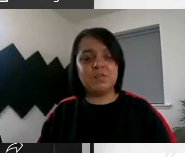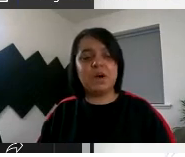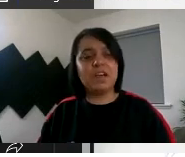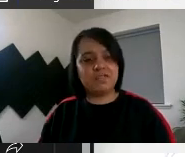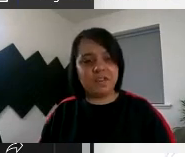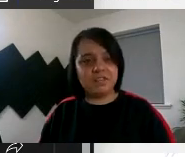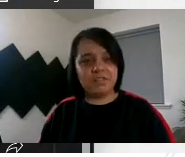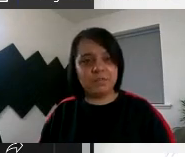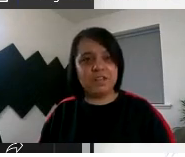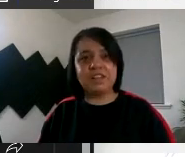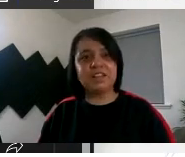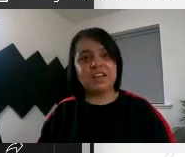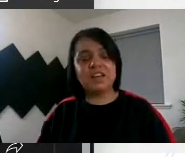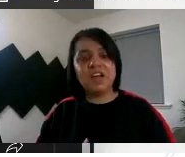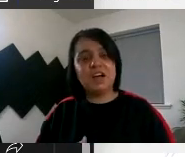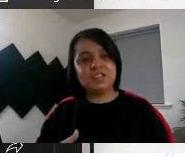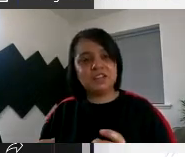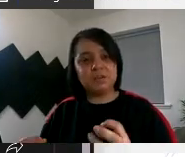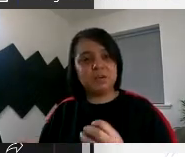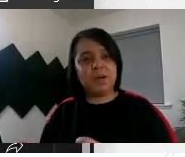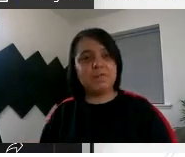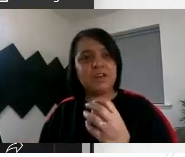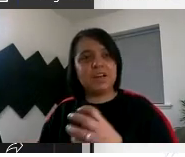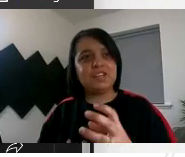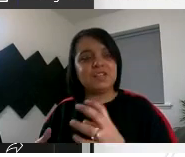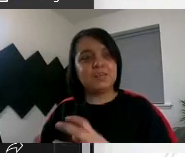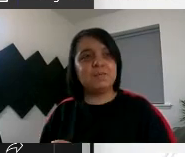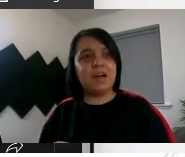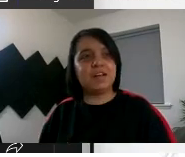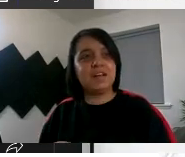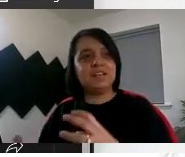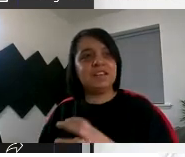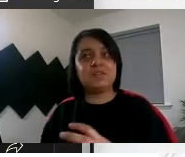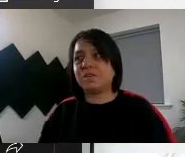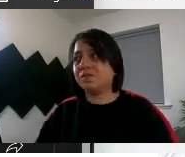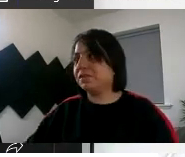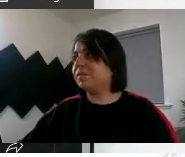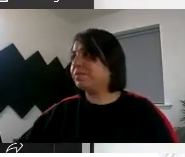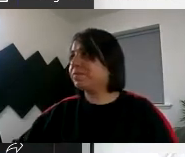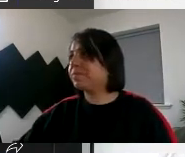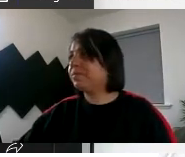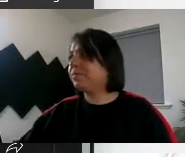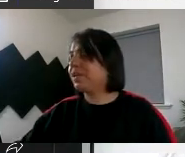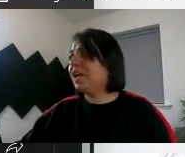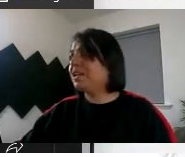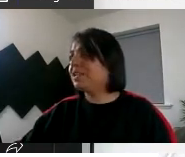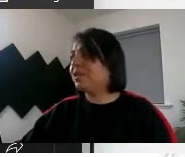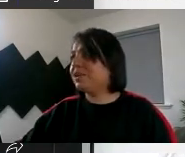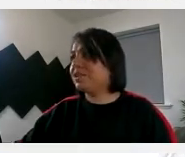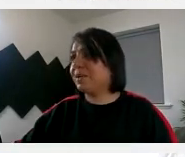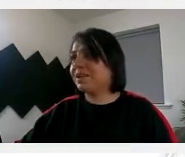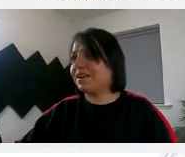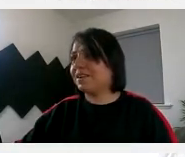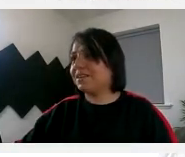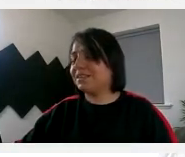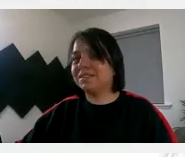you might get offended from thinking that they are saying something bad, but they're not actually saying something bad. They're saying something good. Is there any questions